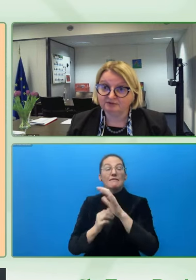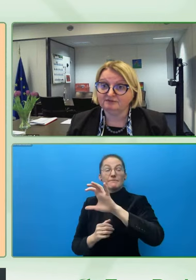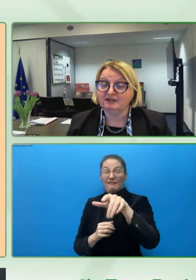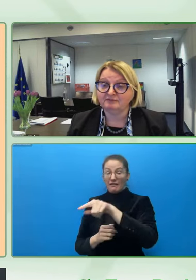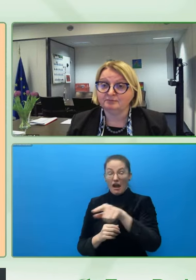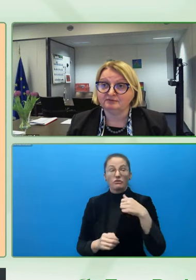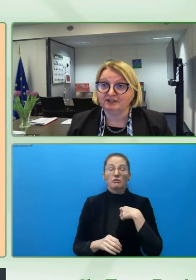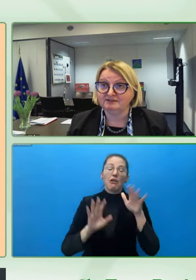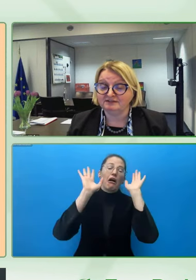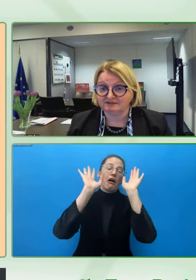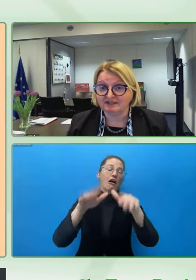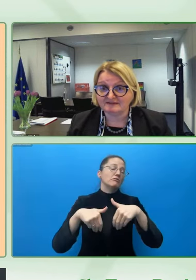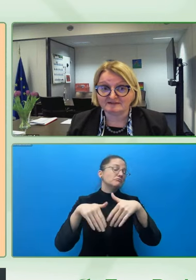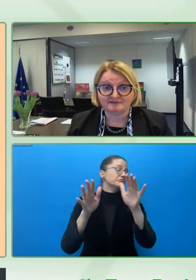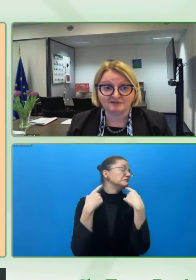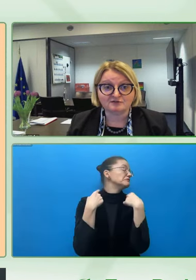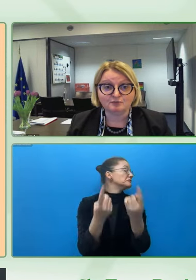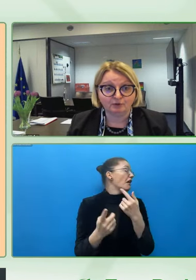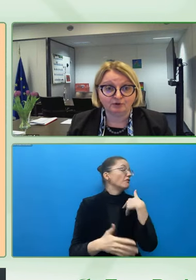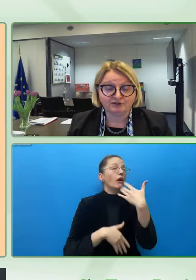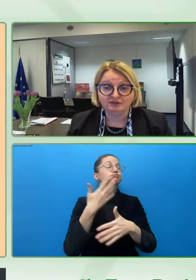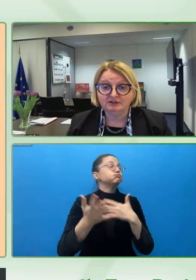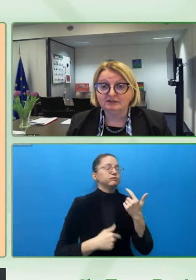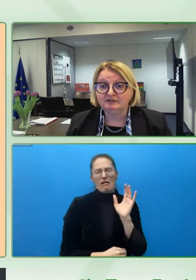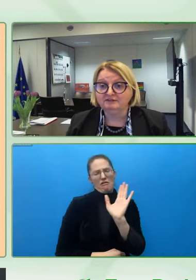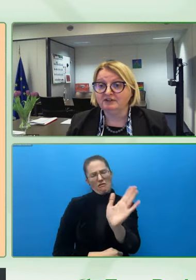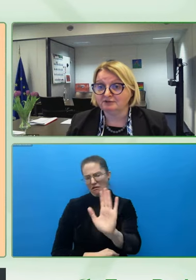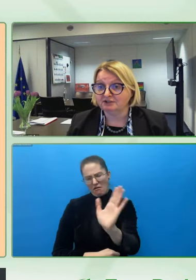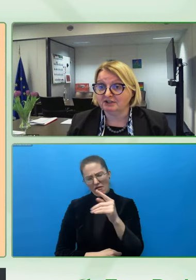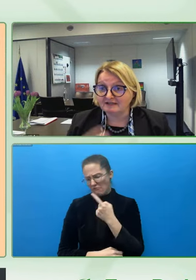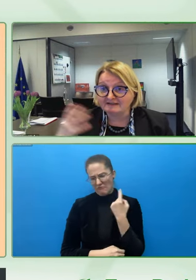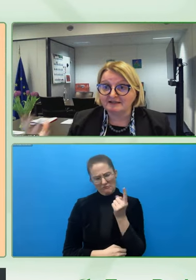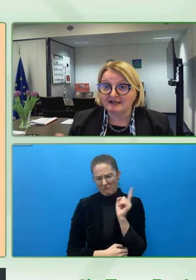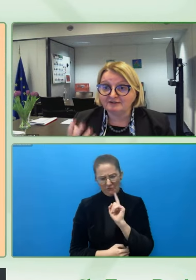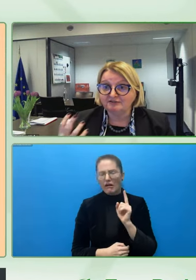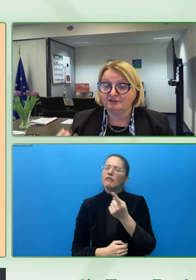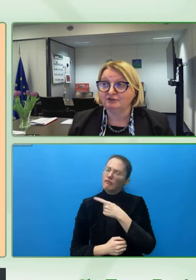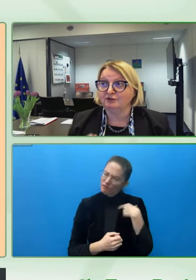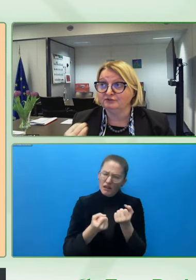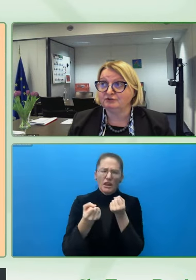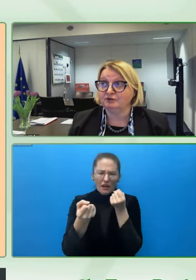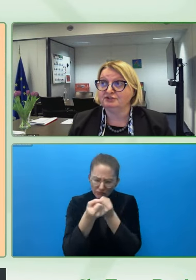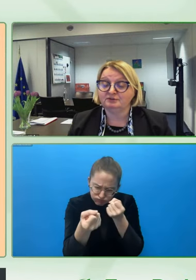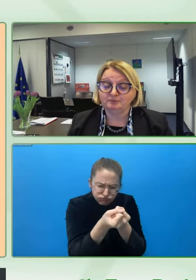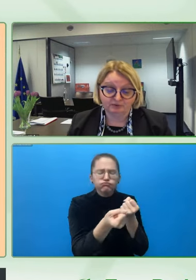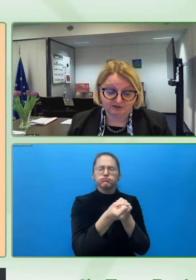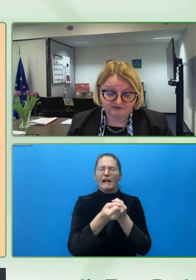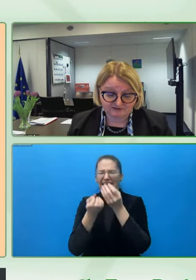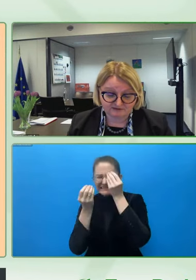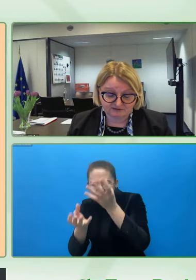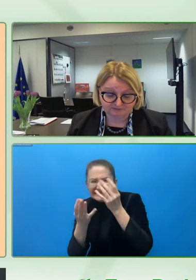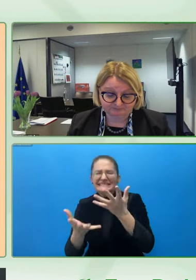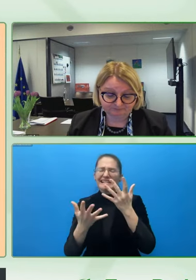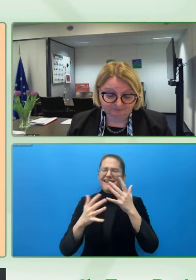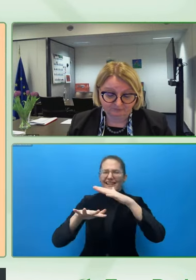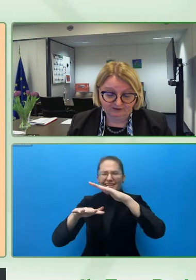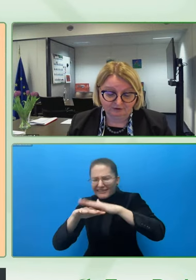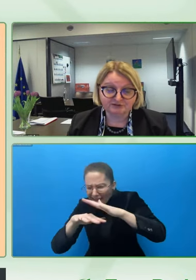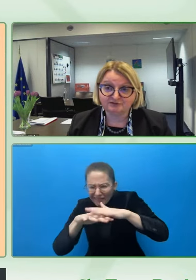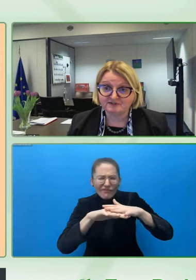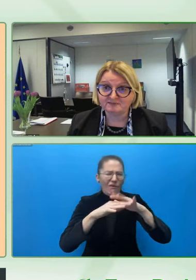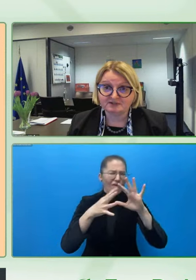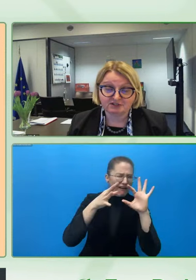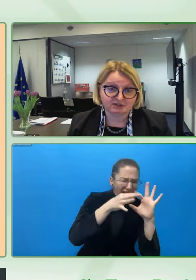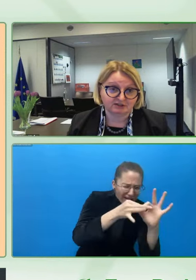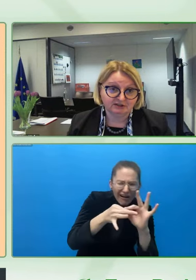transposition period. We have provided the necessary support. We have organized a network of the contact points